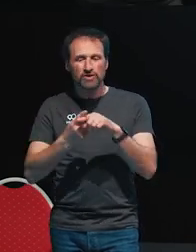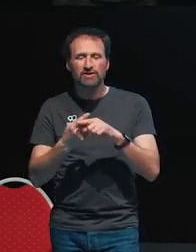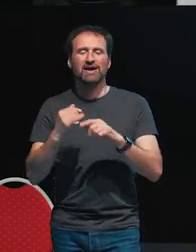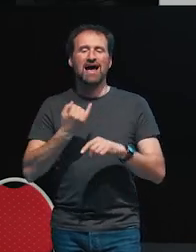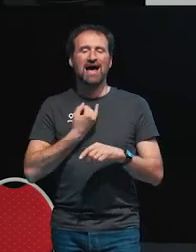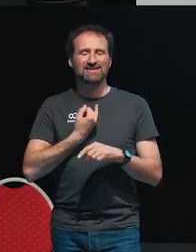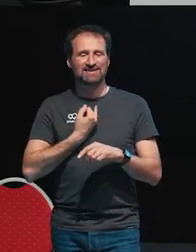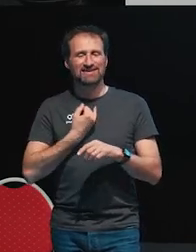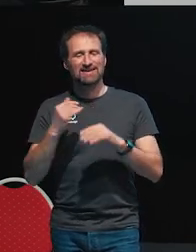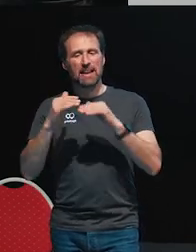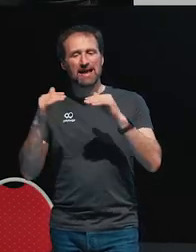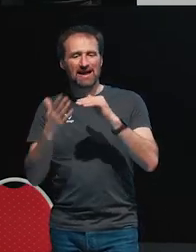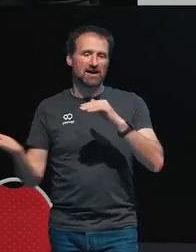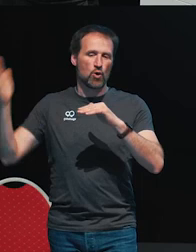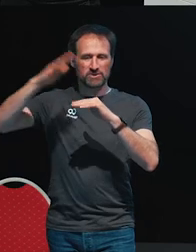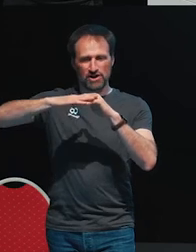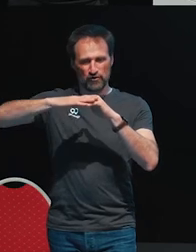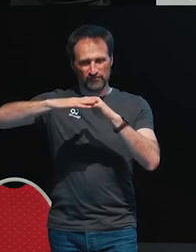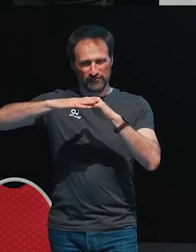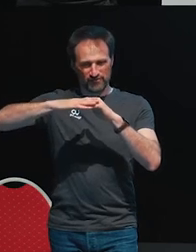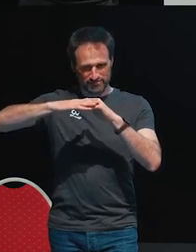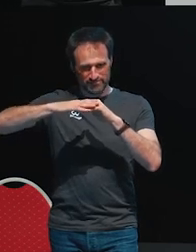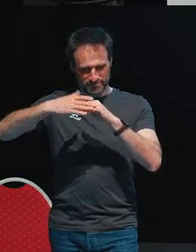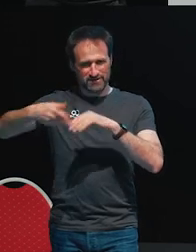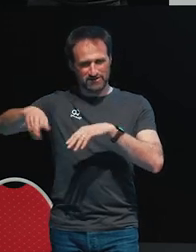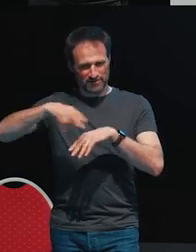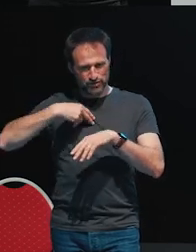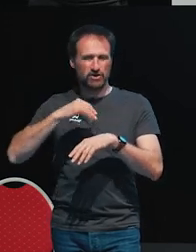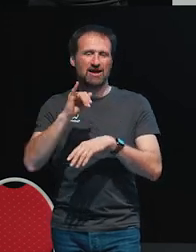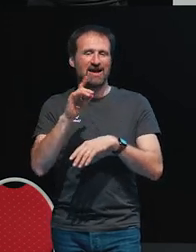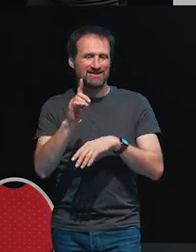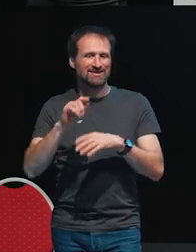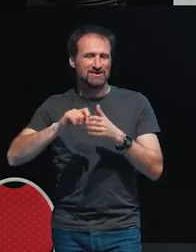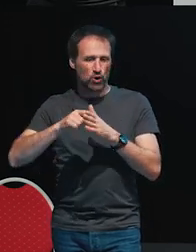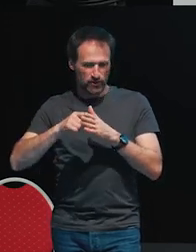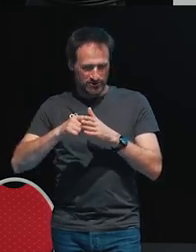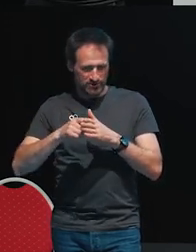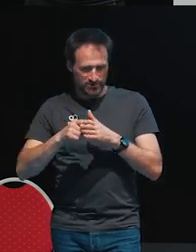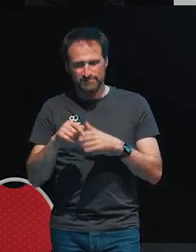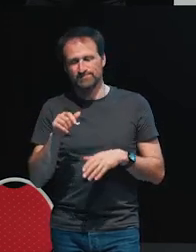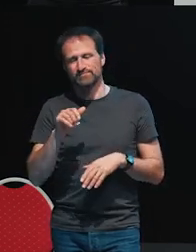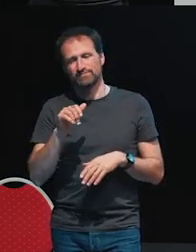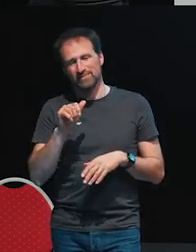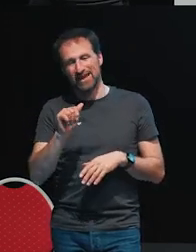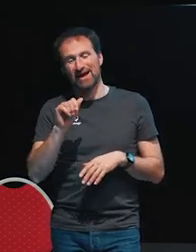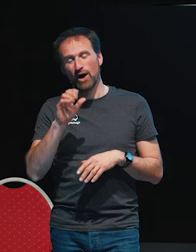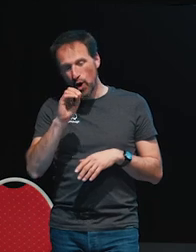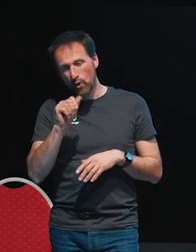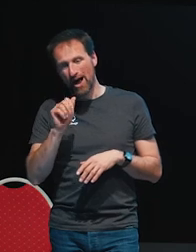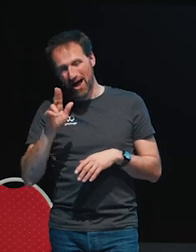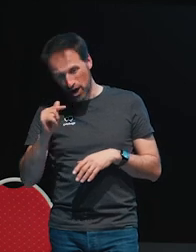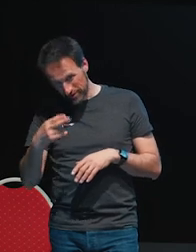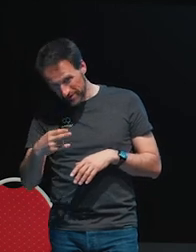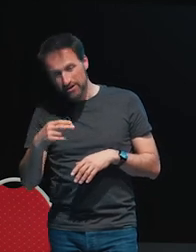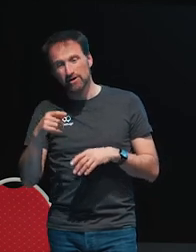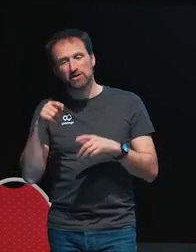top, which returns ID tokens. OAuth does not specify what a token should be, so it can be a string. It can be a JSON Web